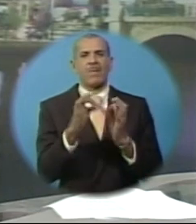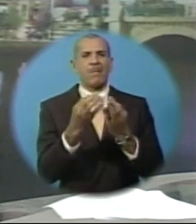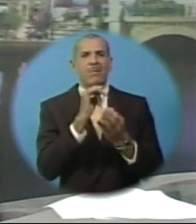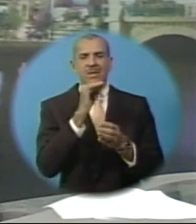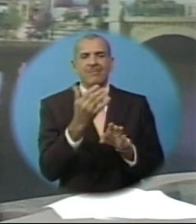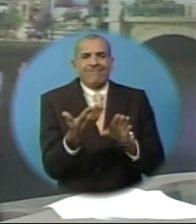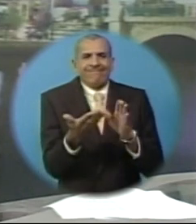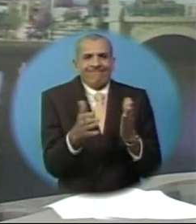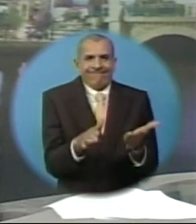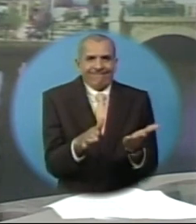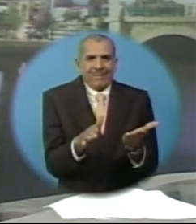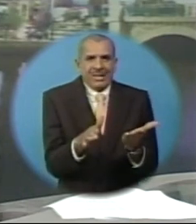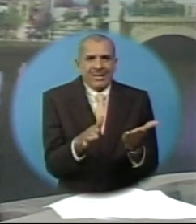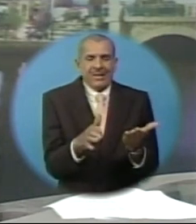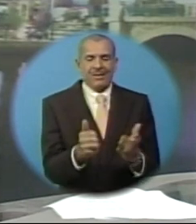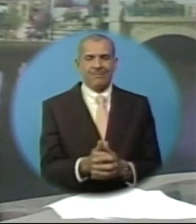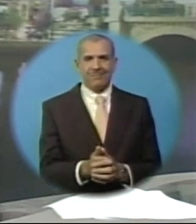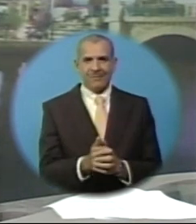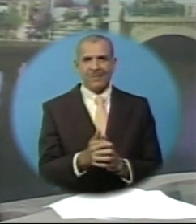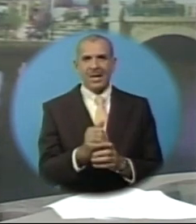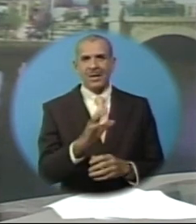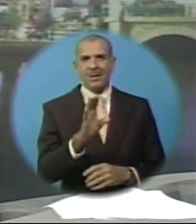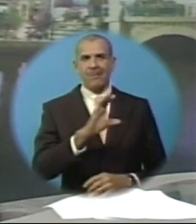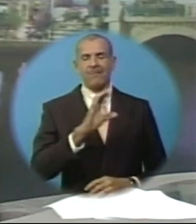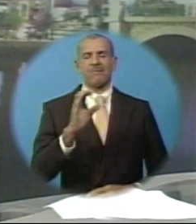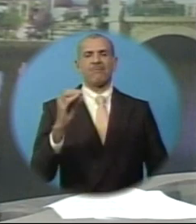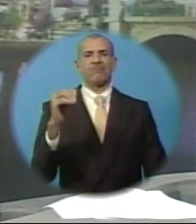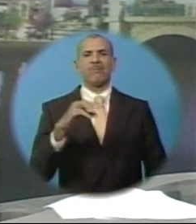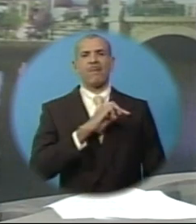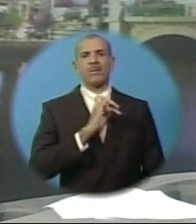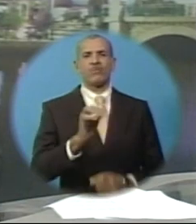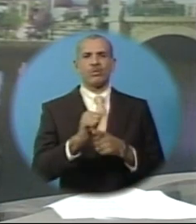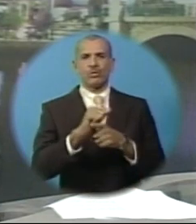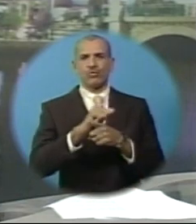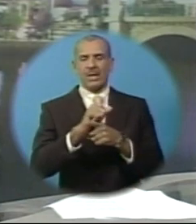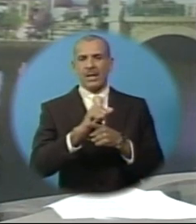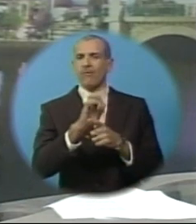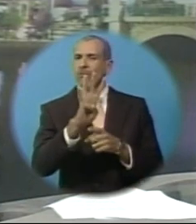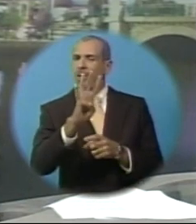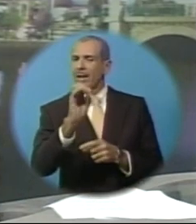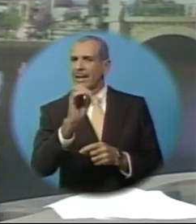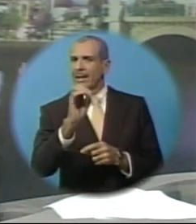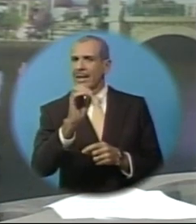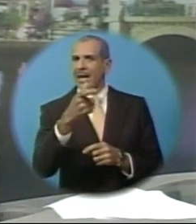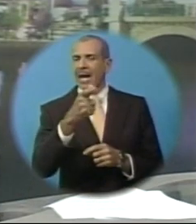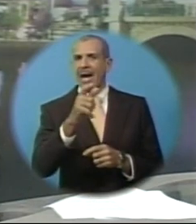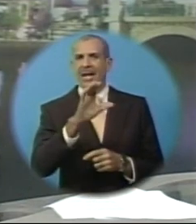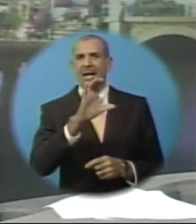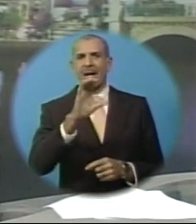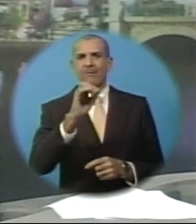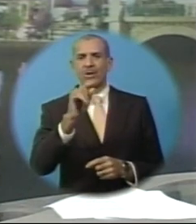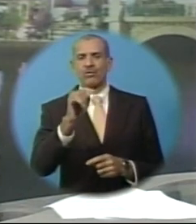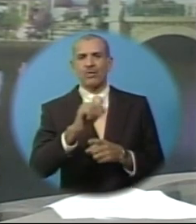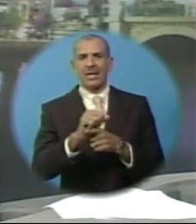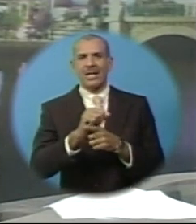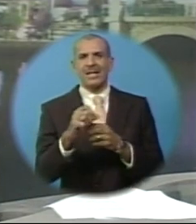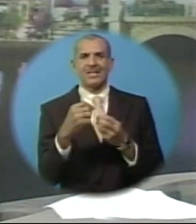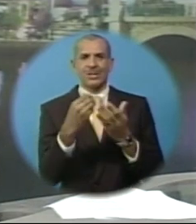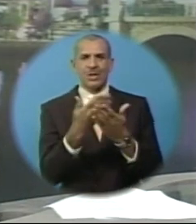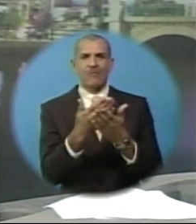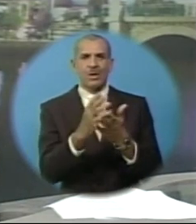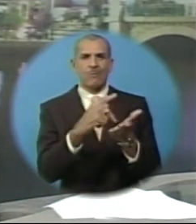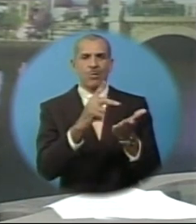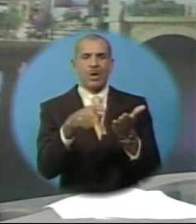About 40 Caribbean police officers will take part in the training. The Calgary Police Service training was recommended for the program